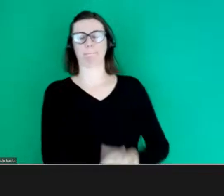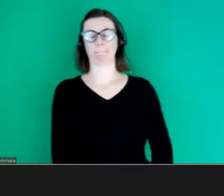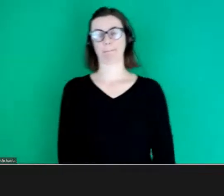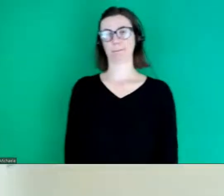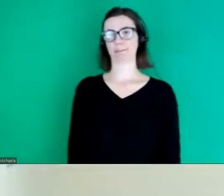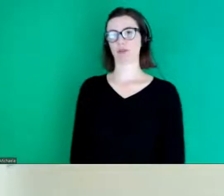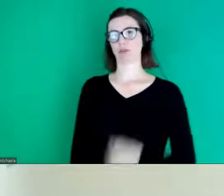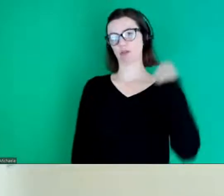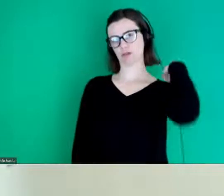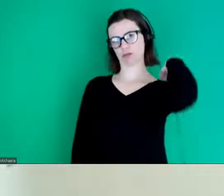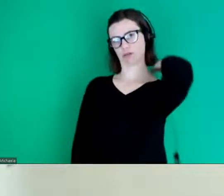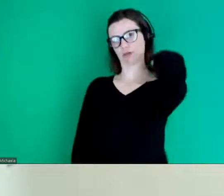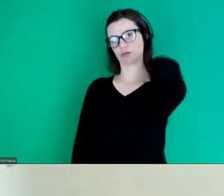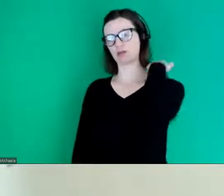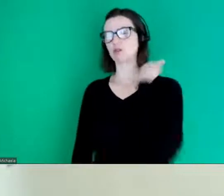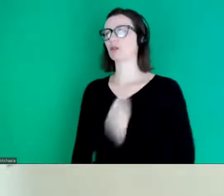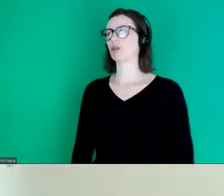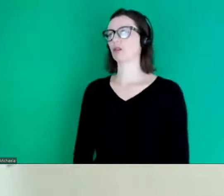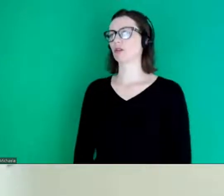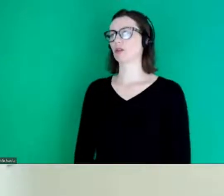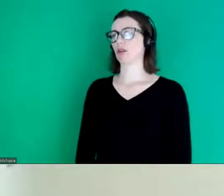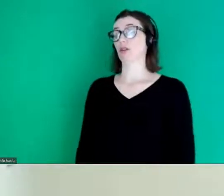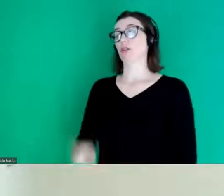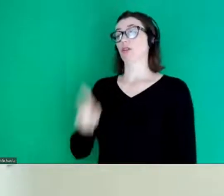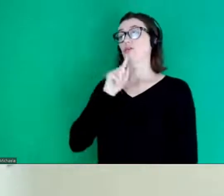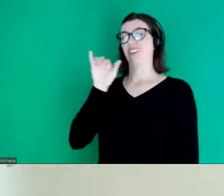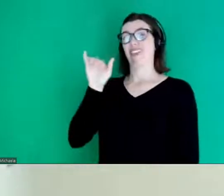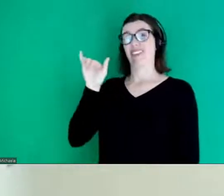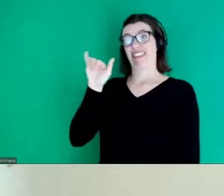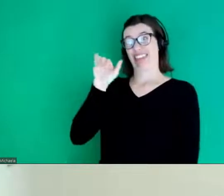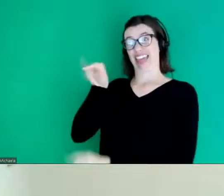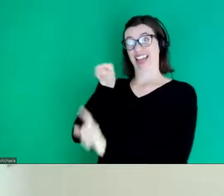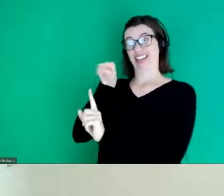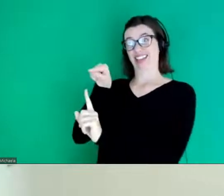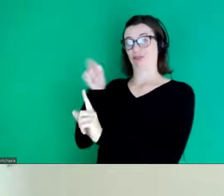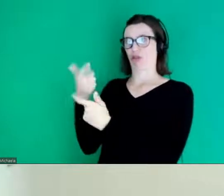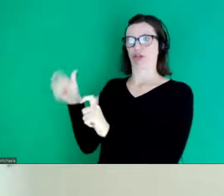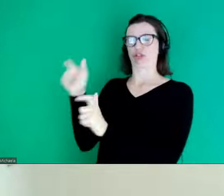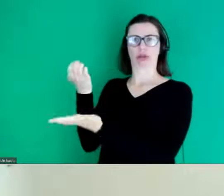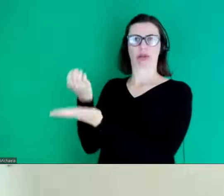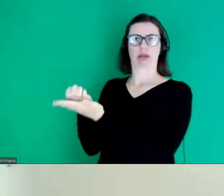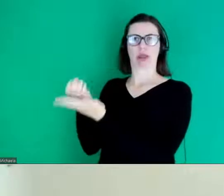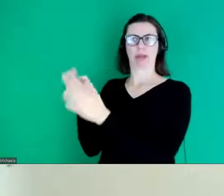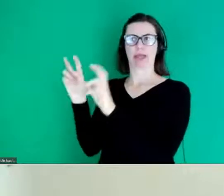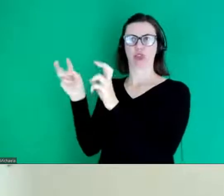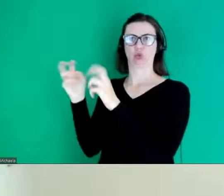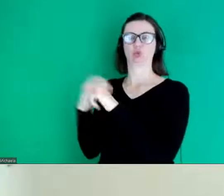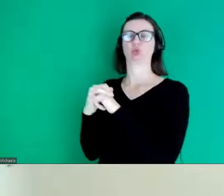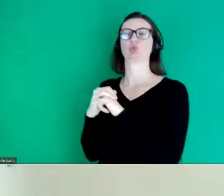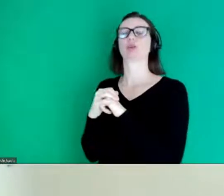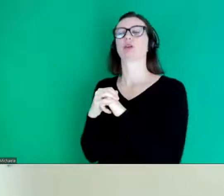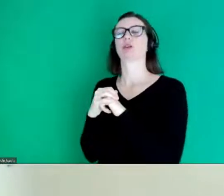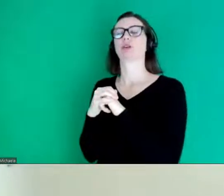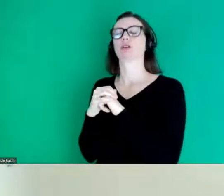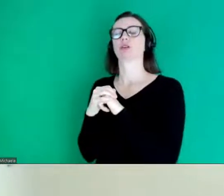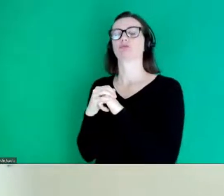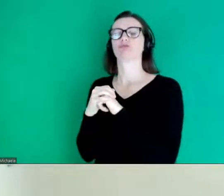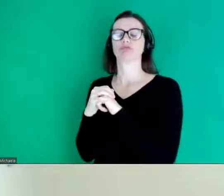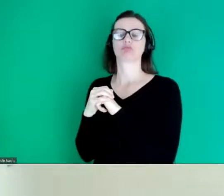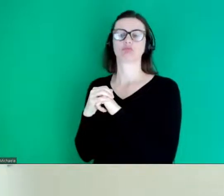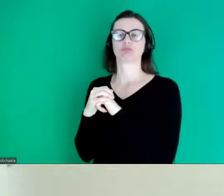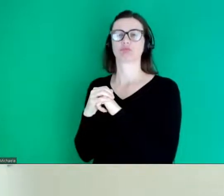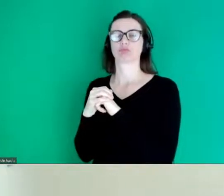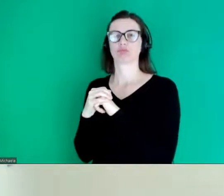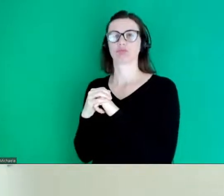You know, that's a larger economic issue, I think. Certainly some people